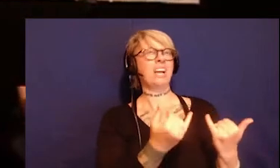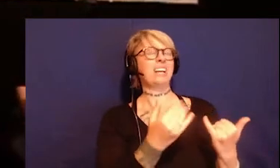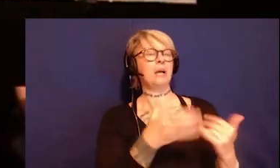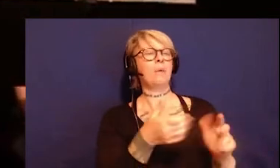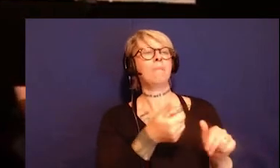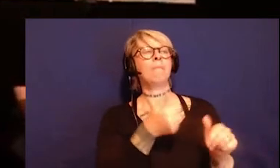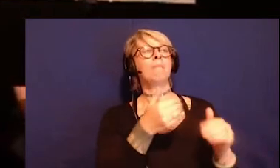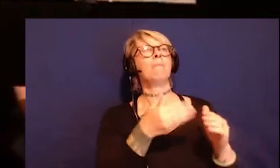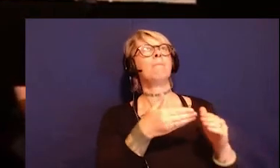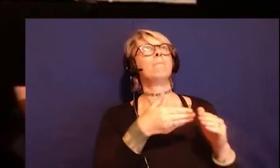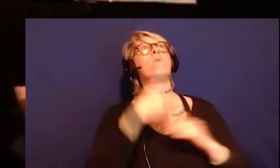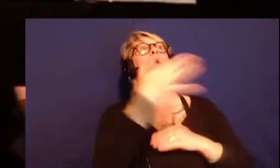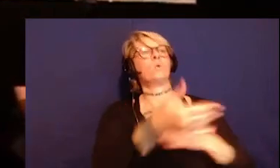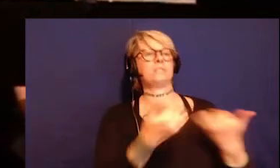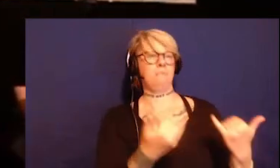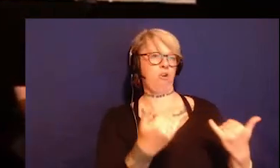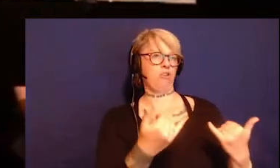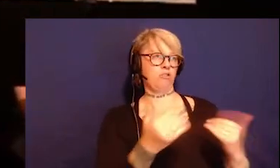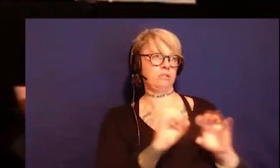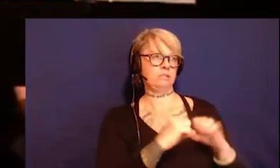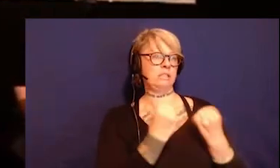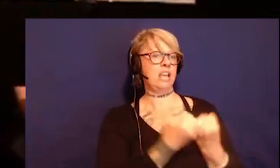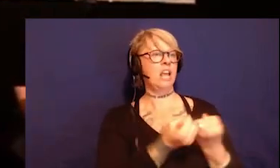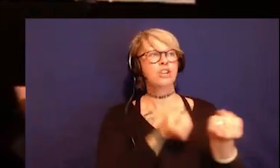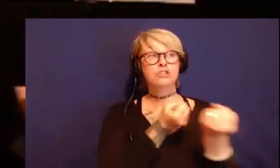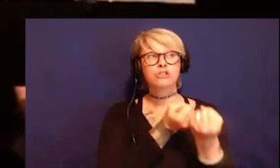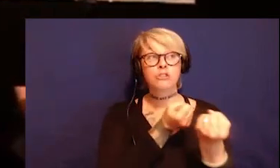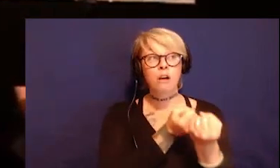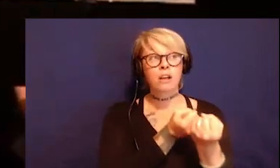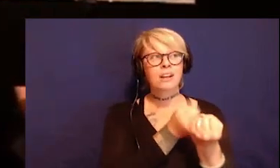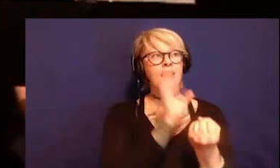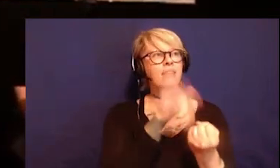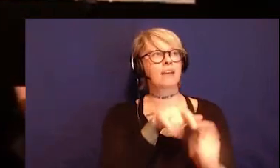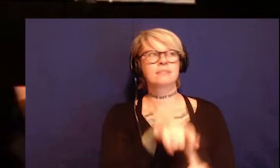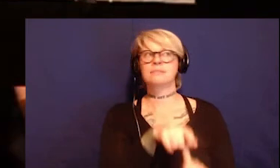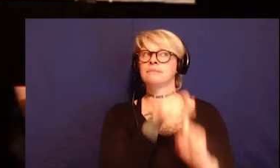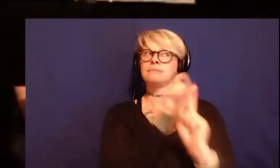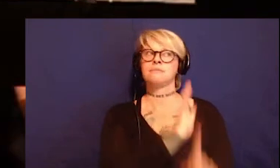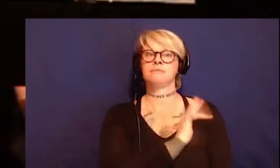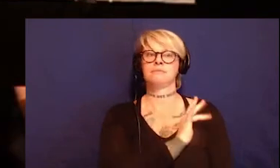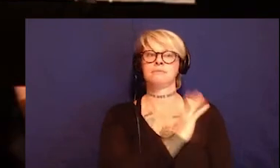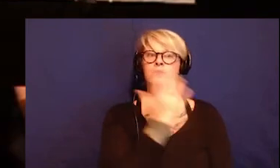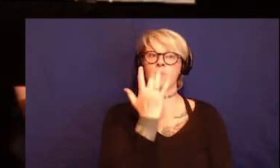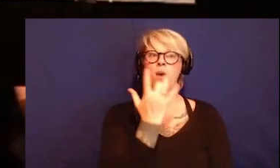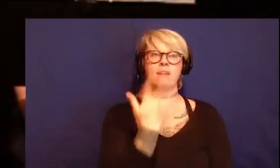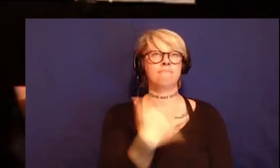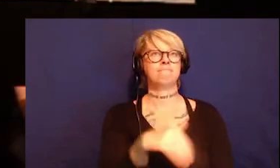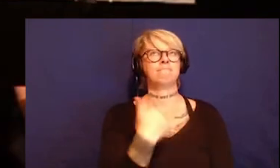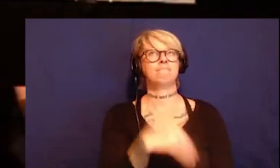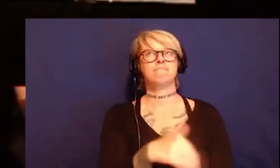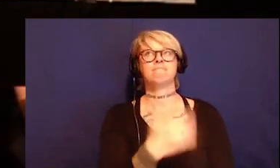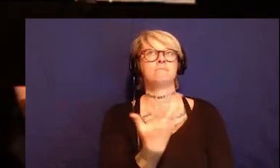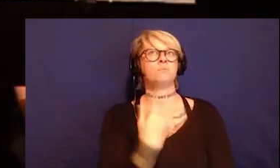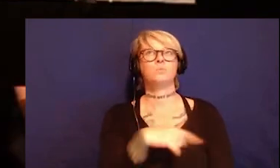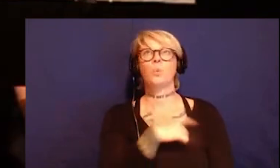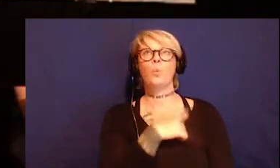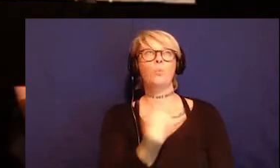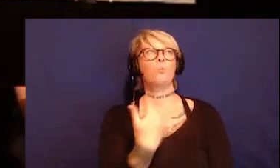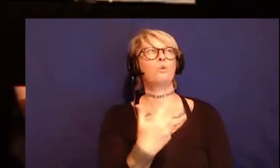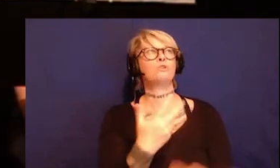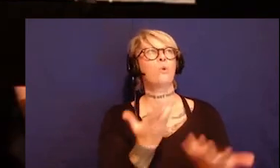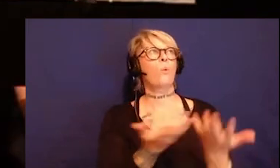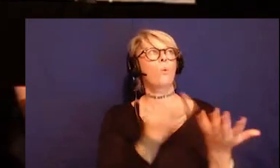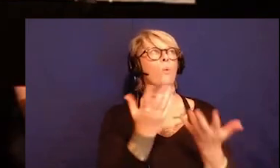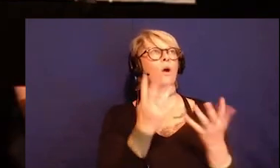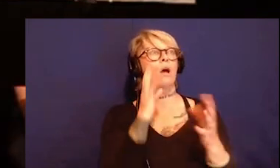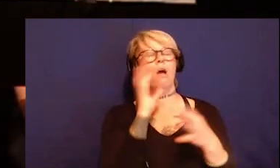society, solidarity is really something that's exceptional because we're so preoccupied